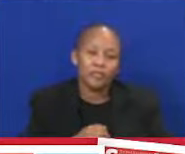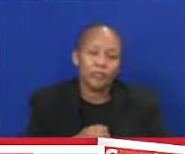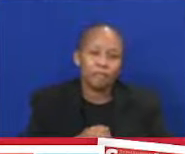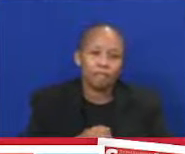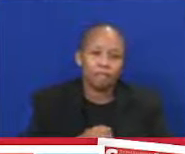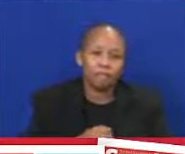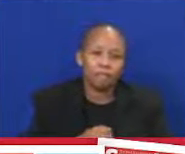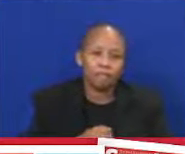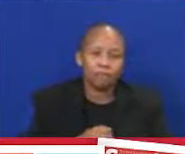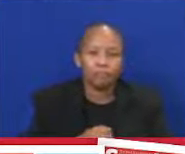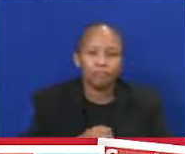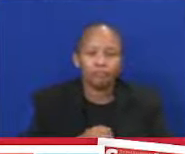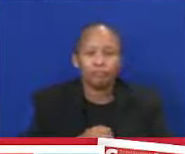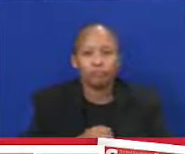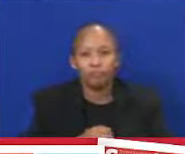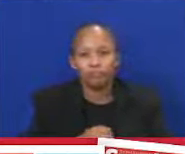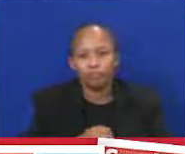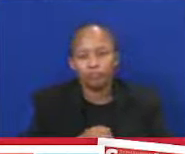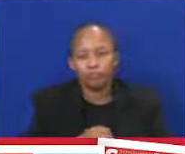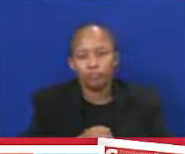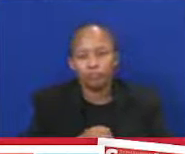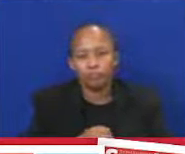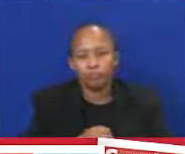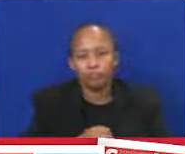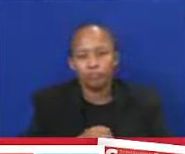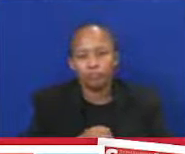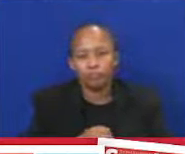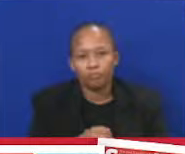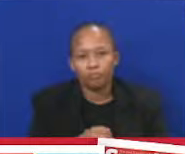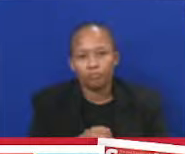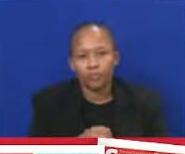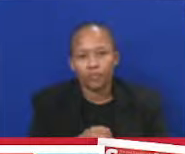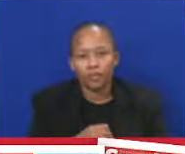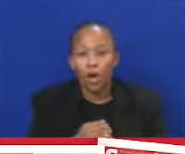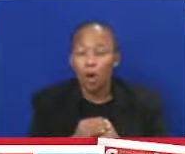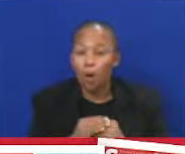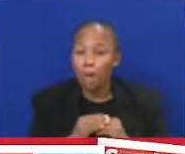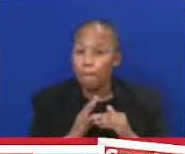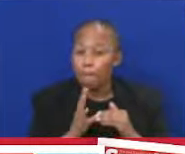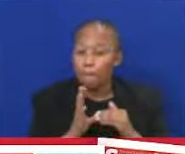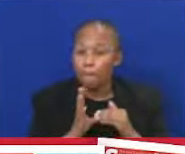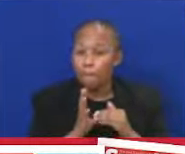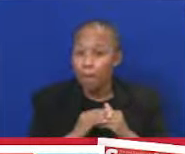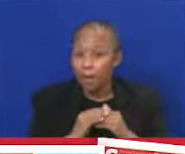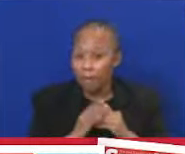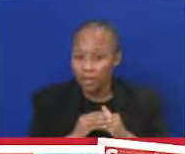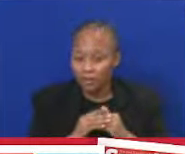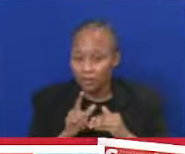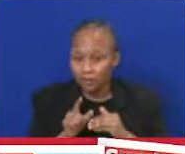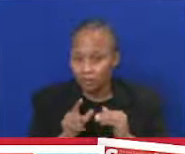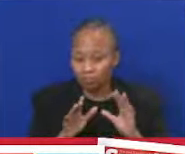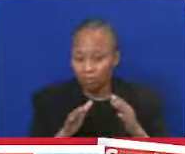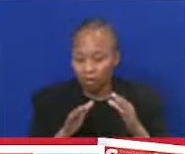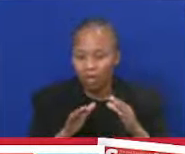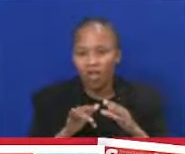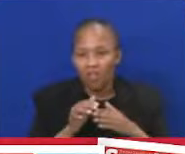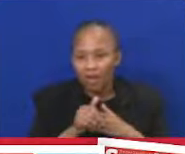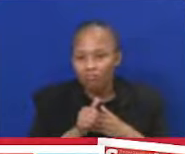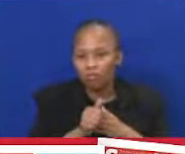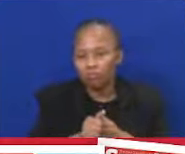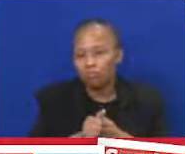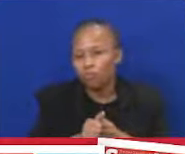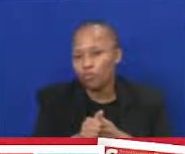the combat members would direct us to the rooms that when they entered, they